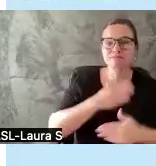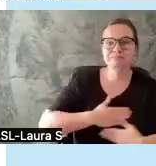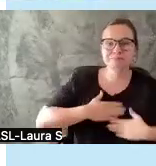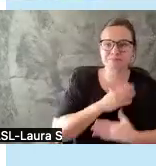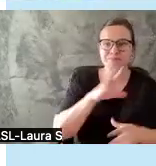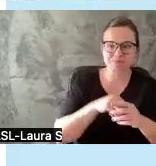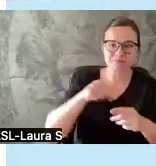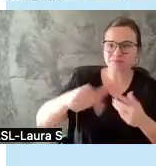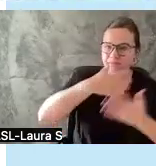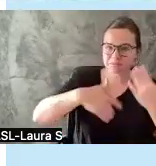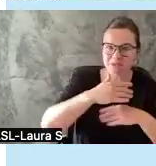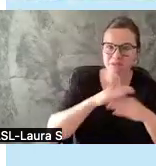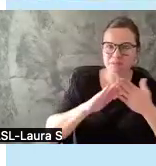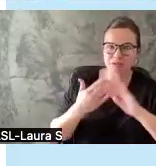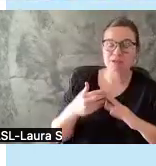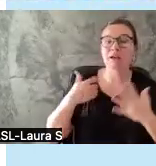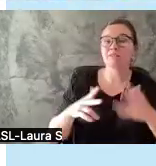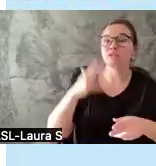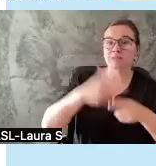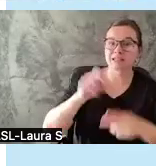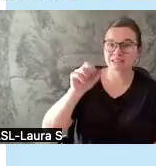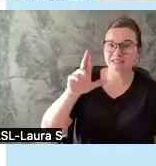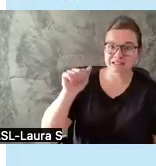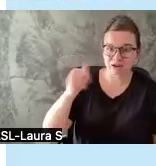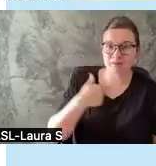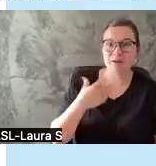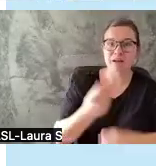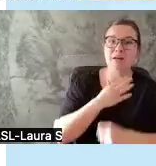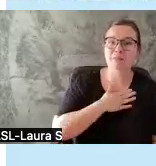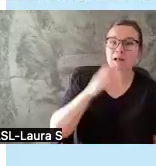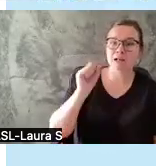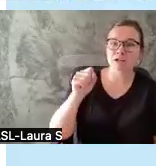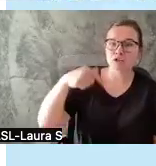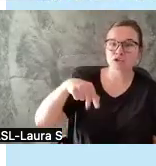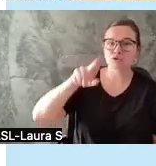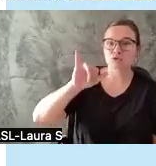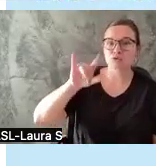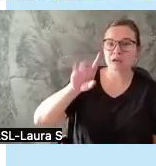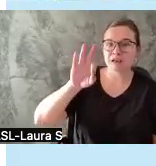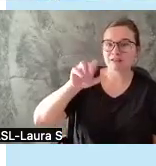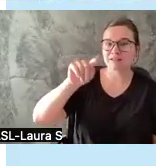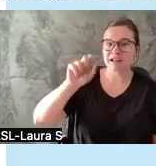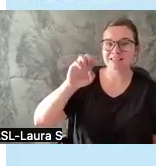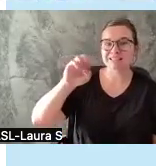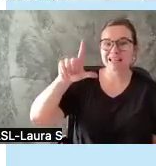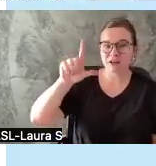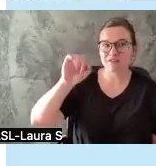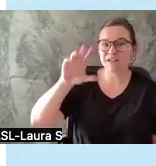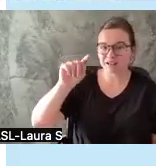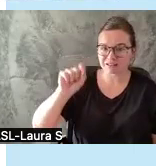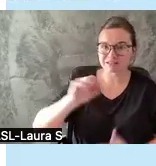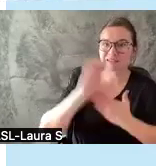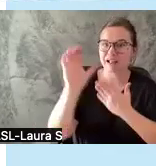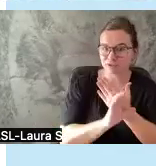community. You mentioned to Sarah, I just got my Squid Facts, Eel Facts calendar this year. So